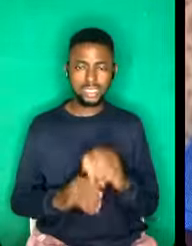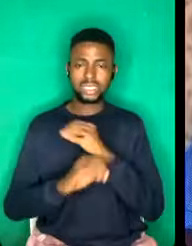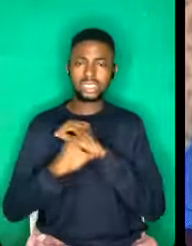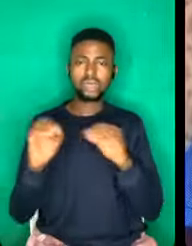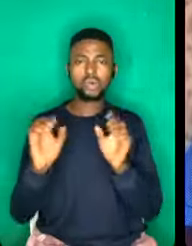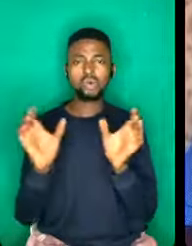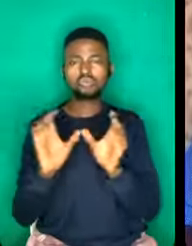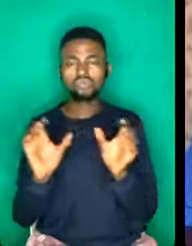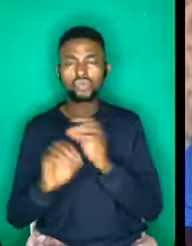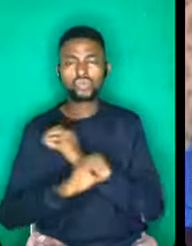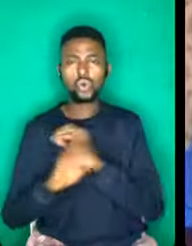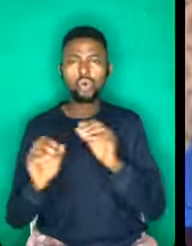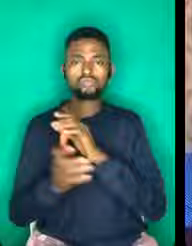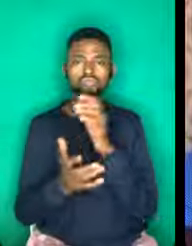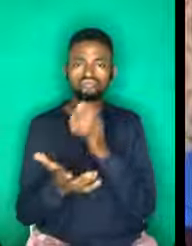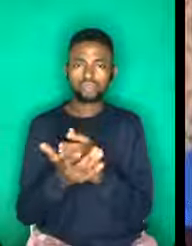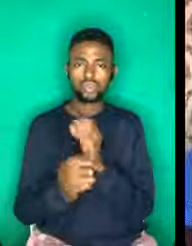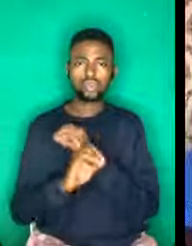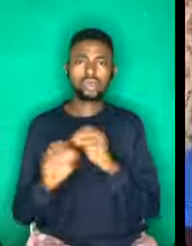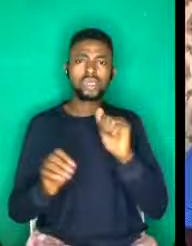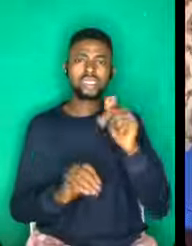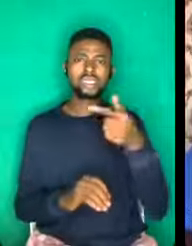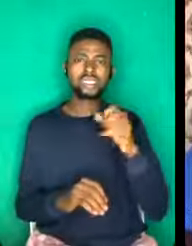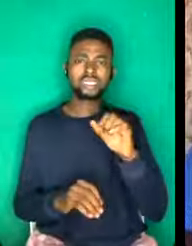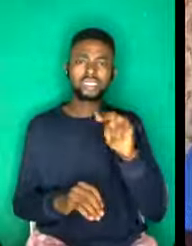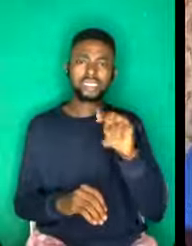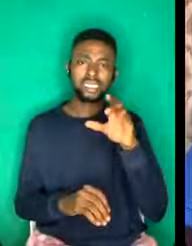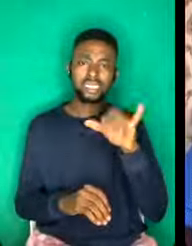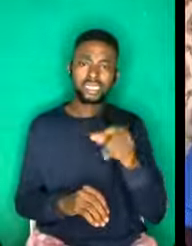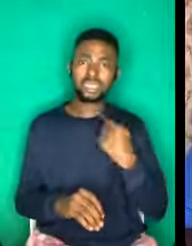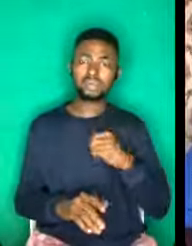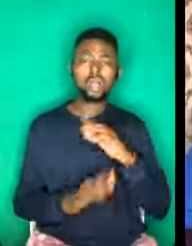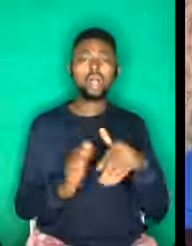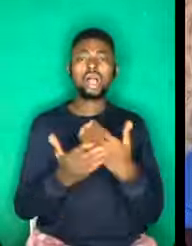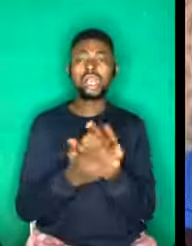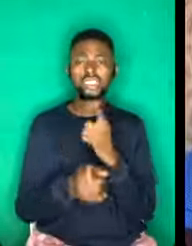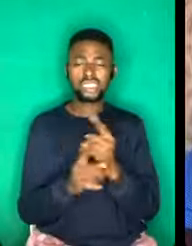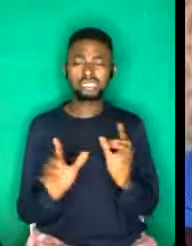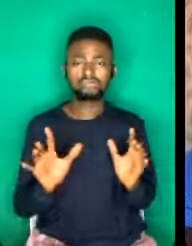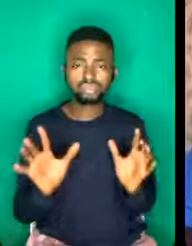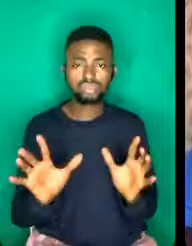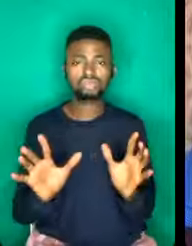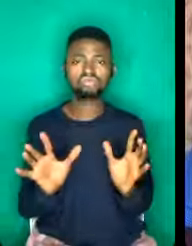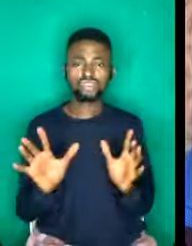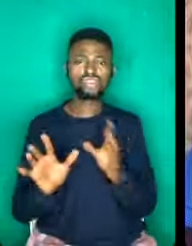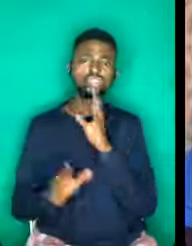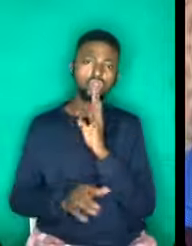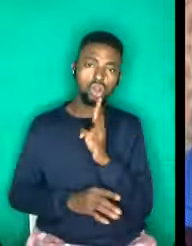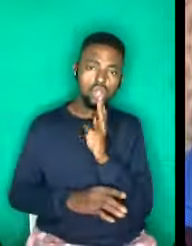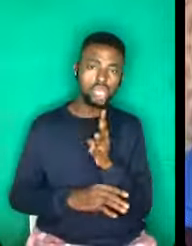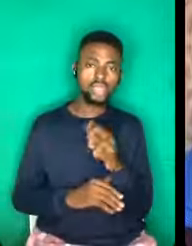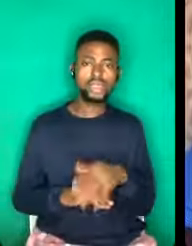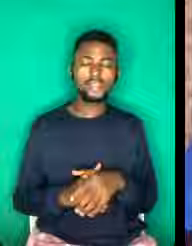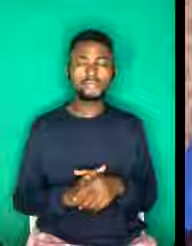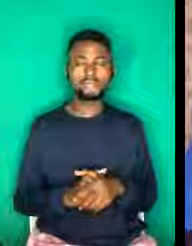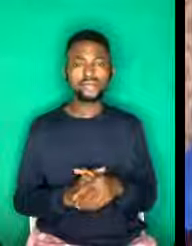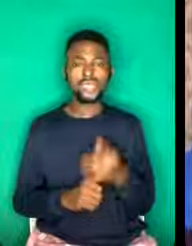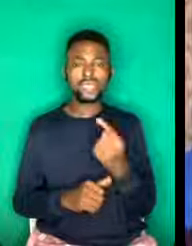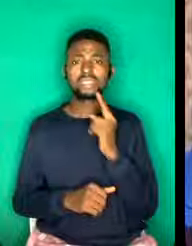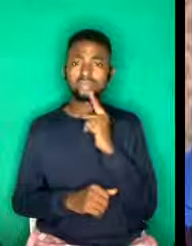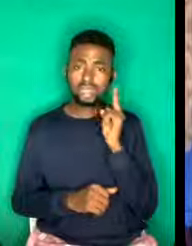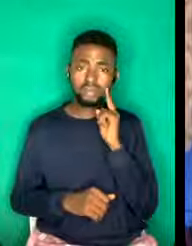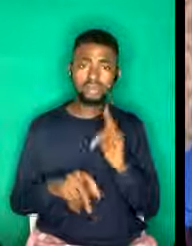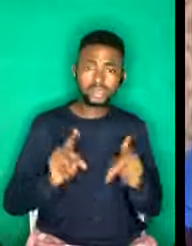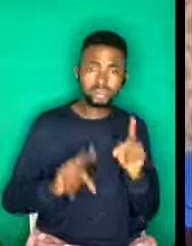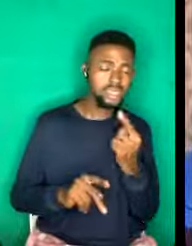that caters for it. It's nothing. We are just all pushing, talking here and there. The deaf people saying this,